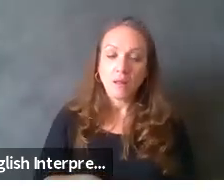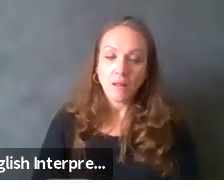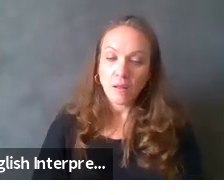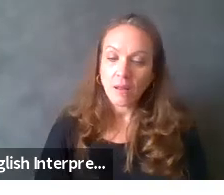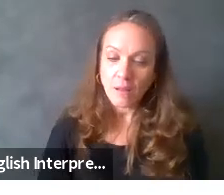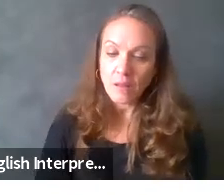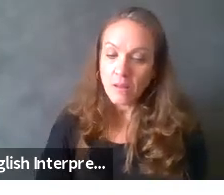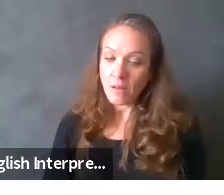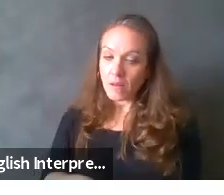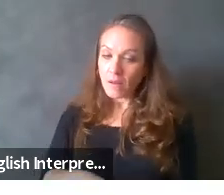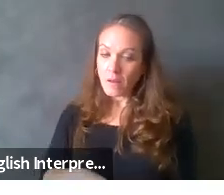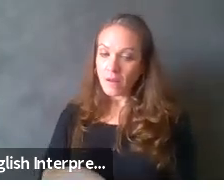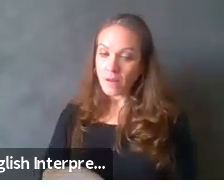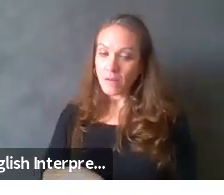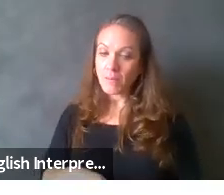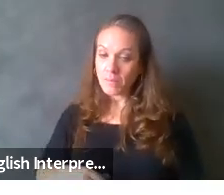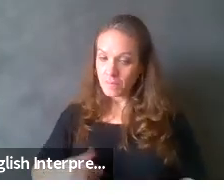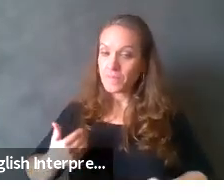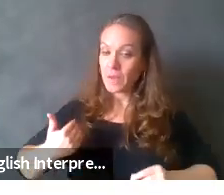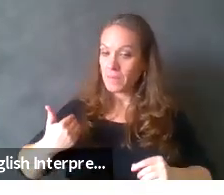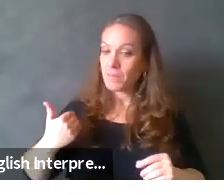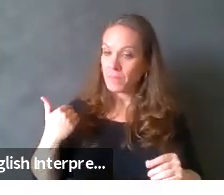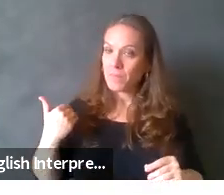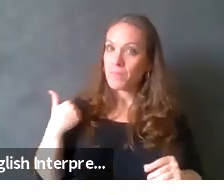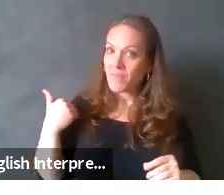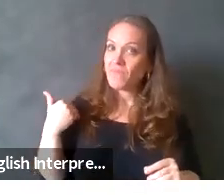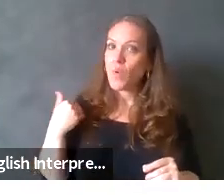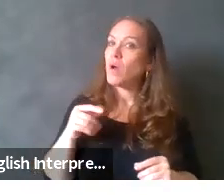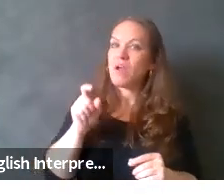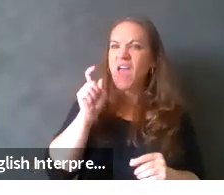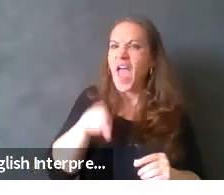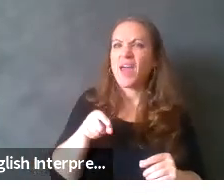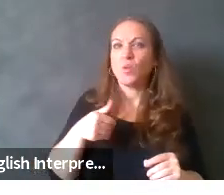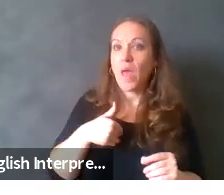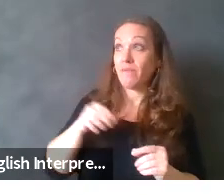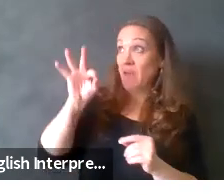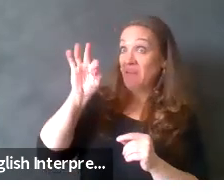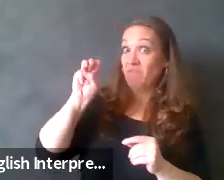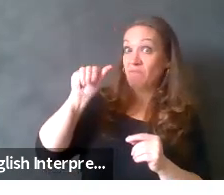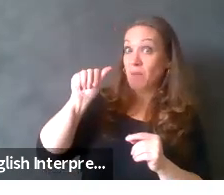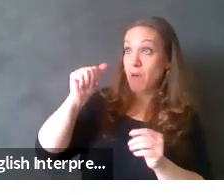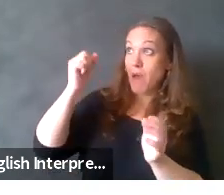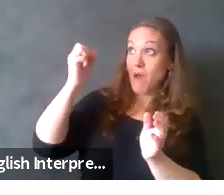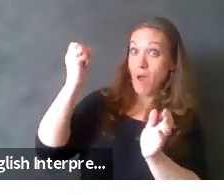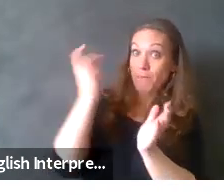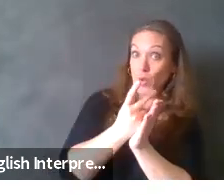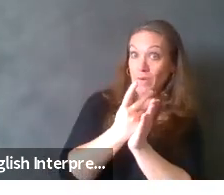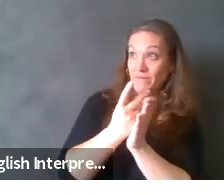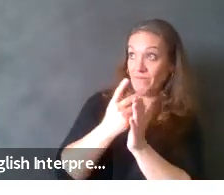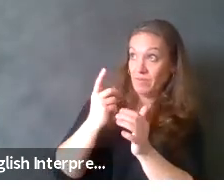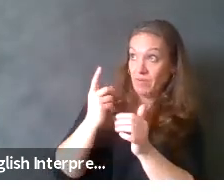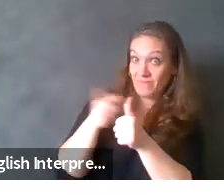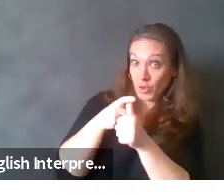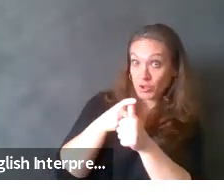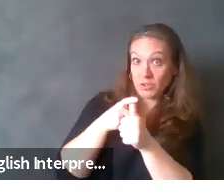have to have prior consent by FEMA for the state to do non-congregate, but that has been kind of